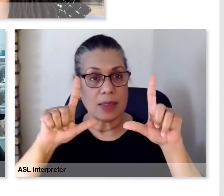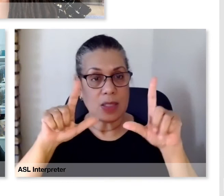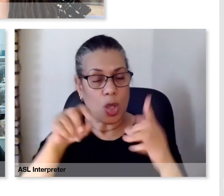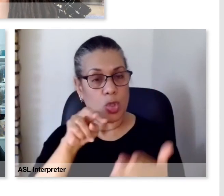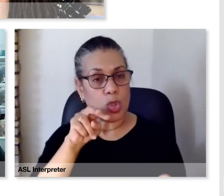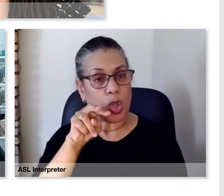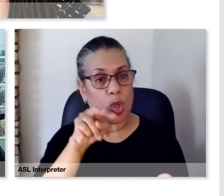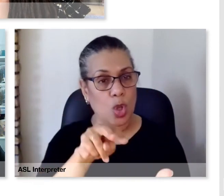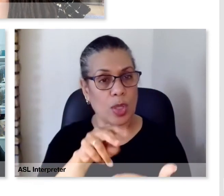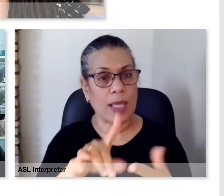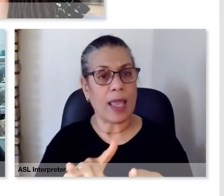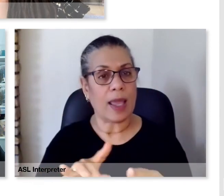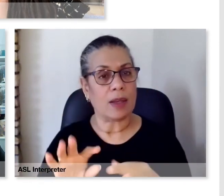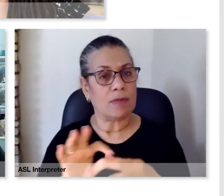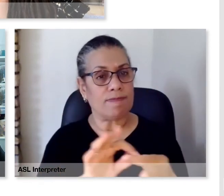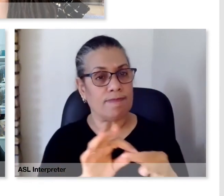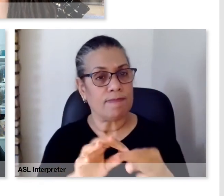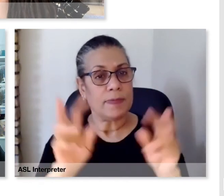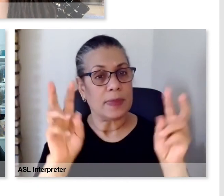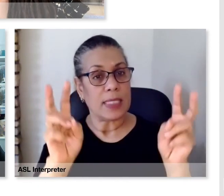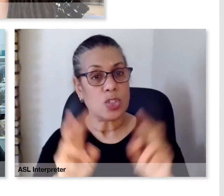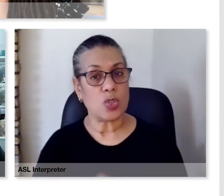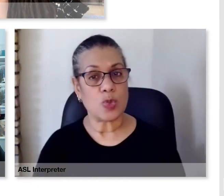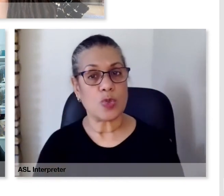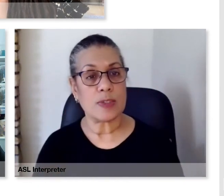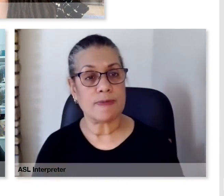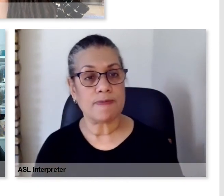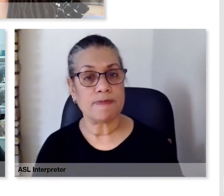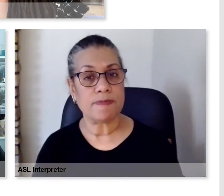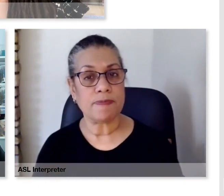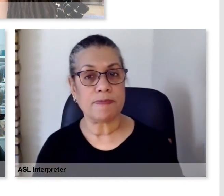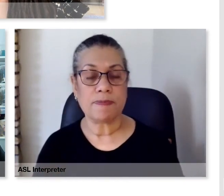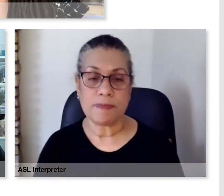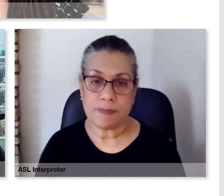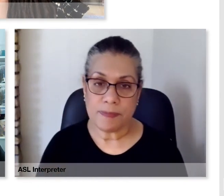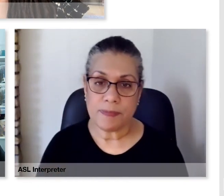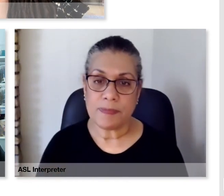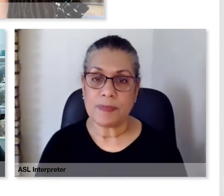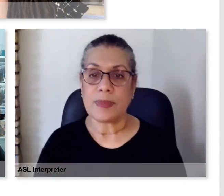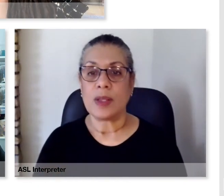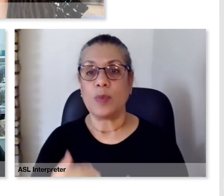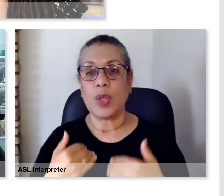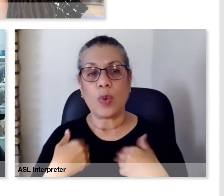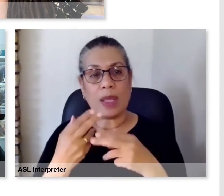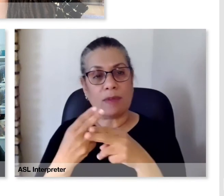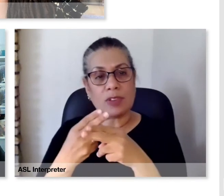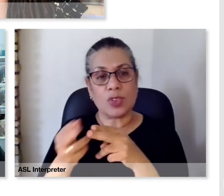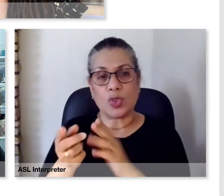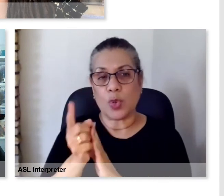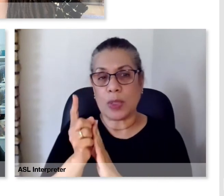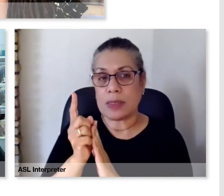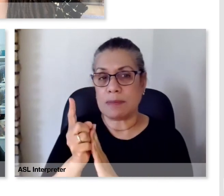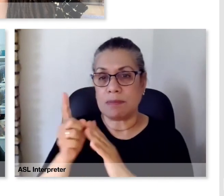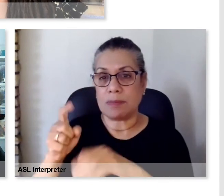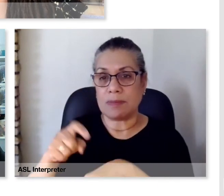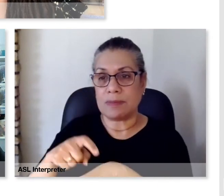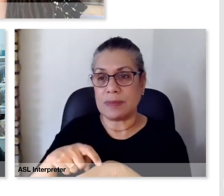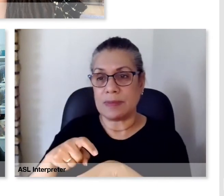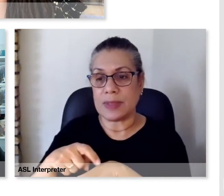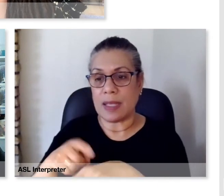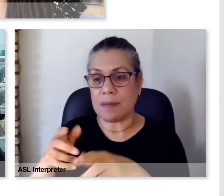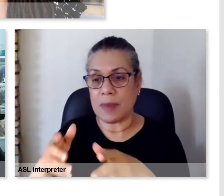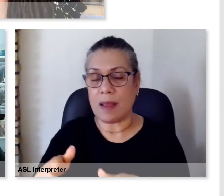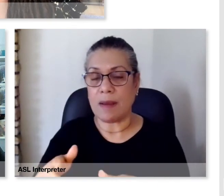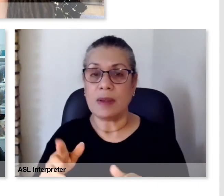related issues. And so I want to also just, since we have just a few more minutes left, ask if any of